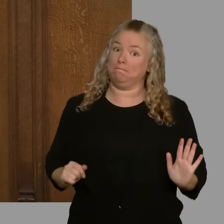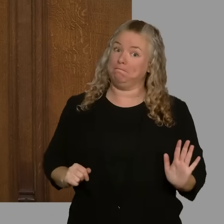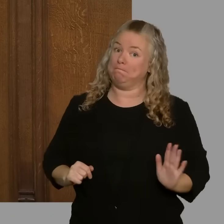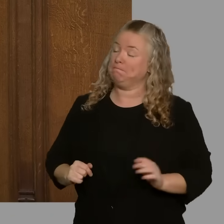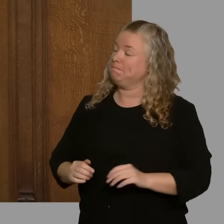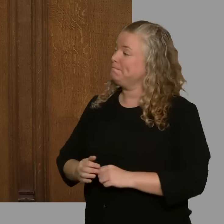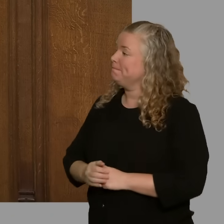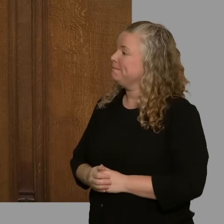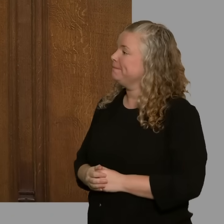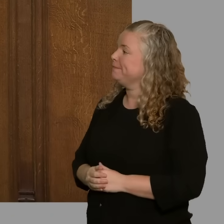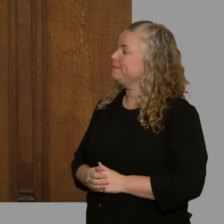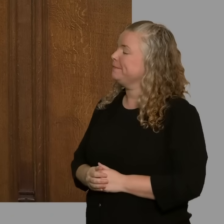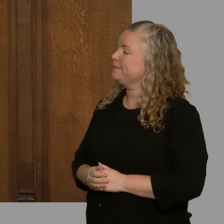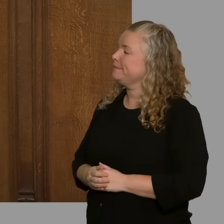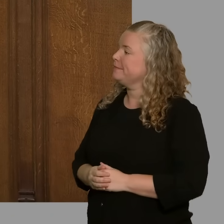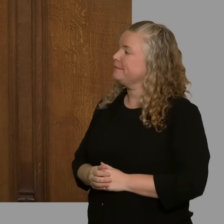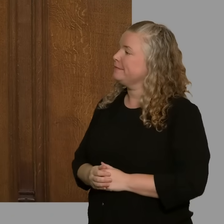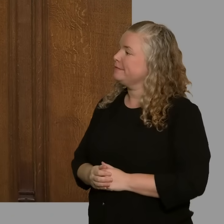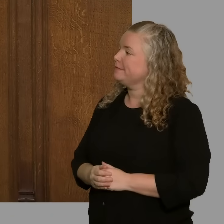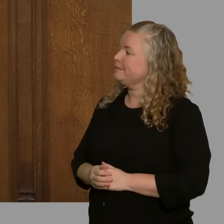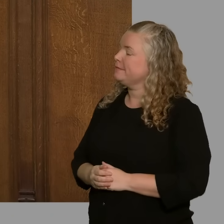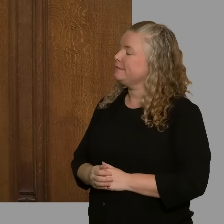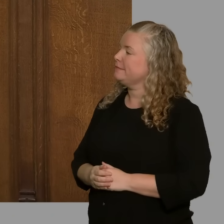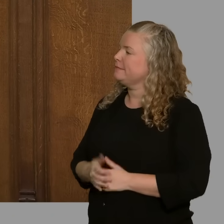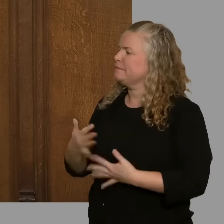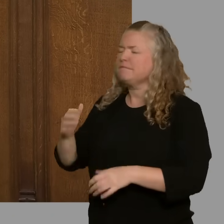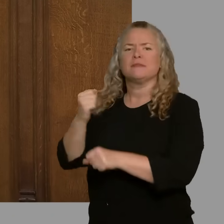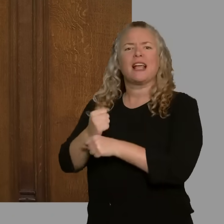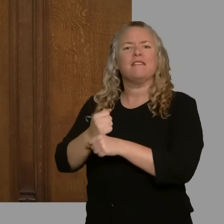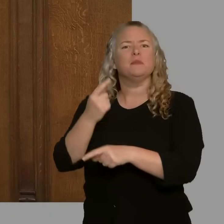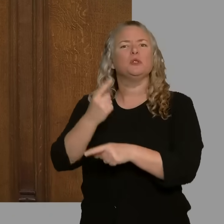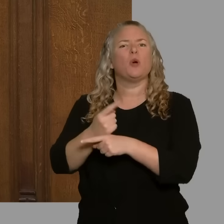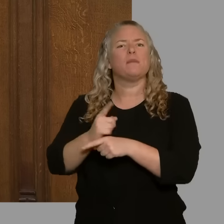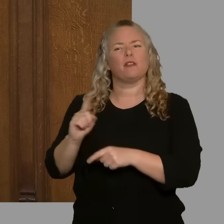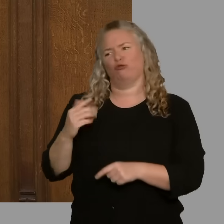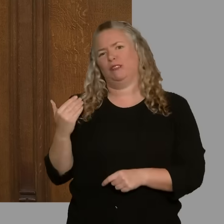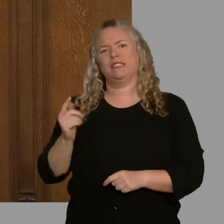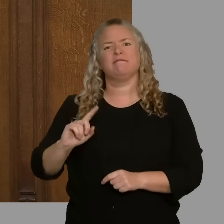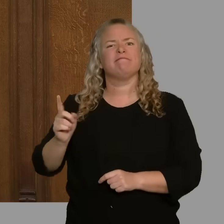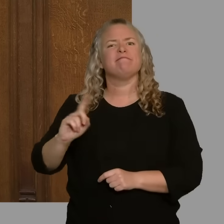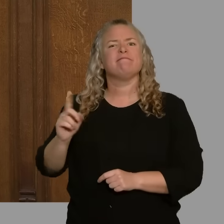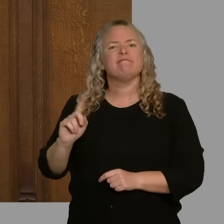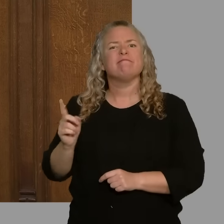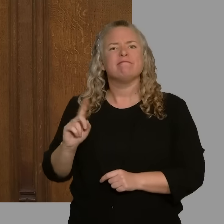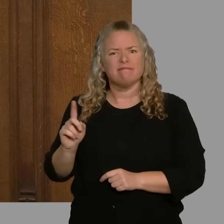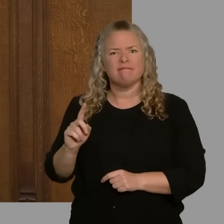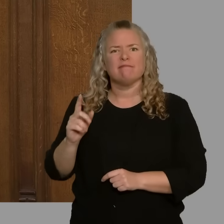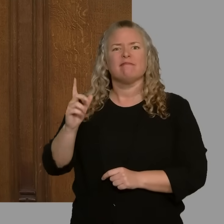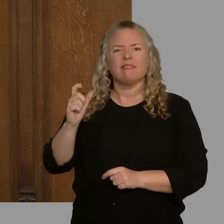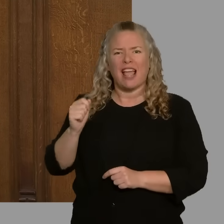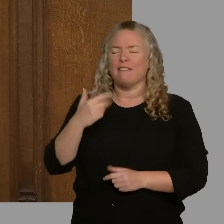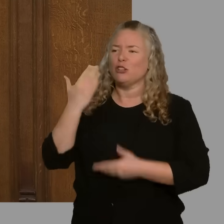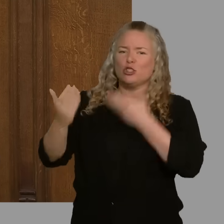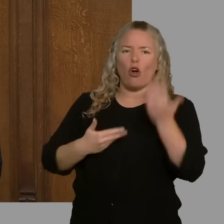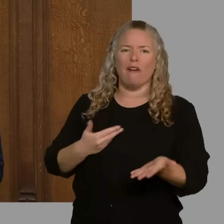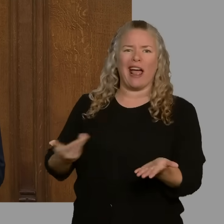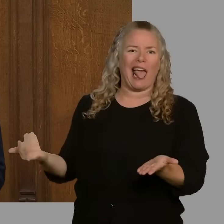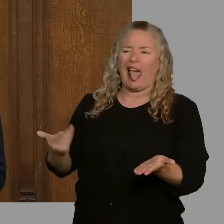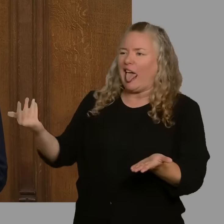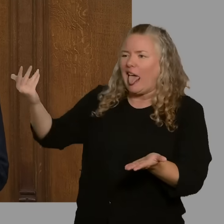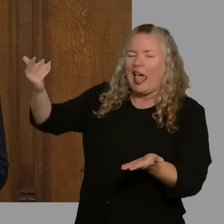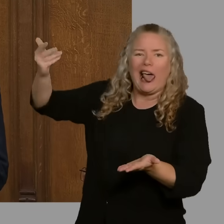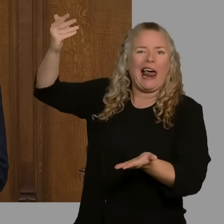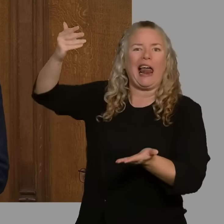trying to set up straw men and knock down things that have not been said. Yes. The real question in